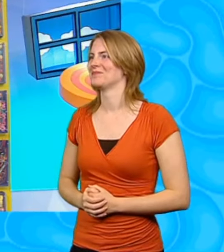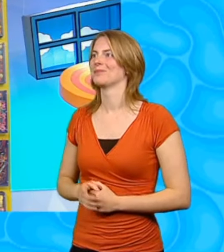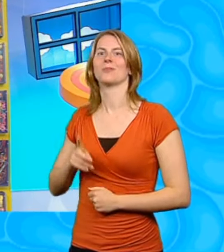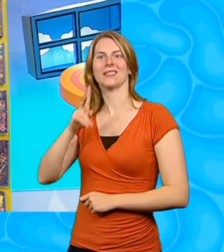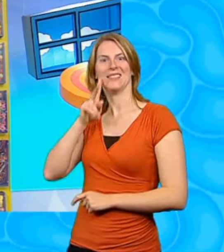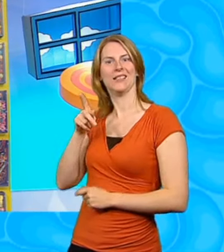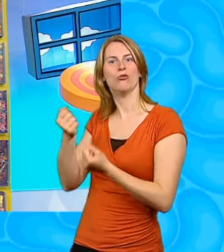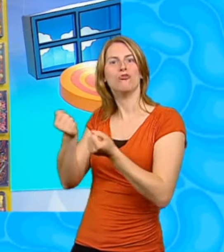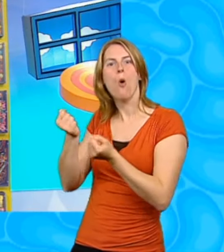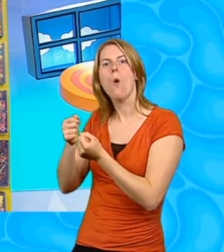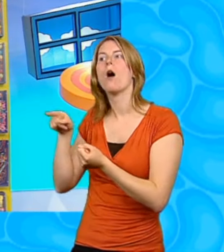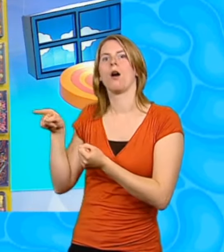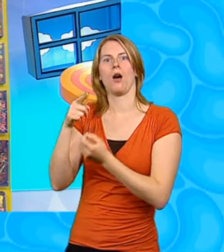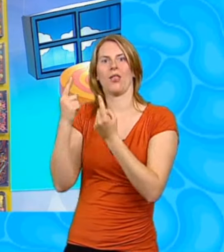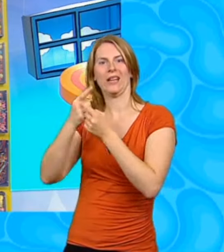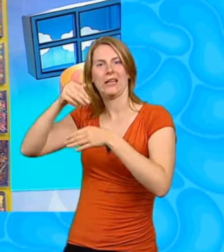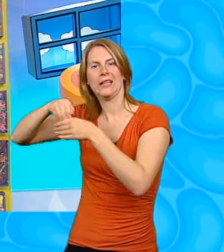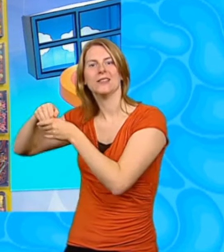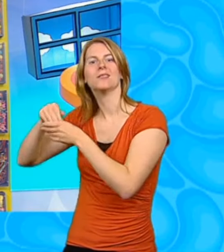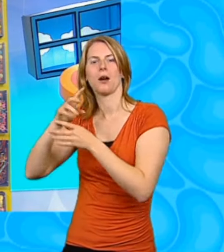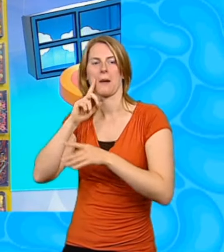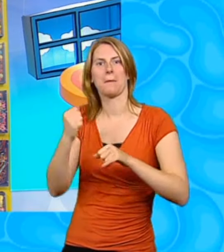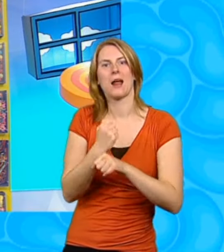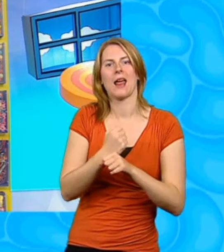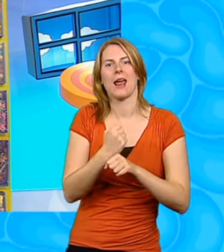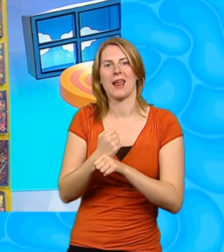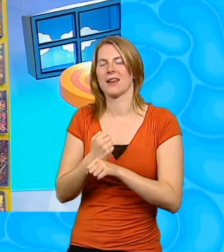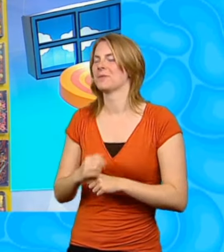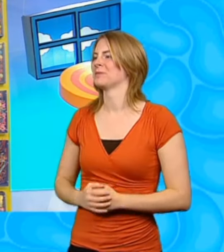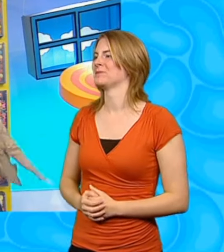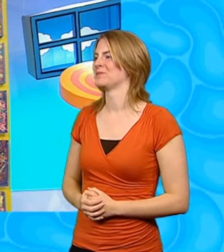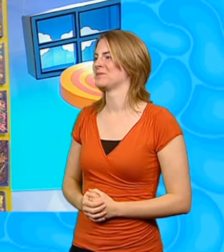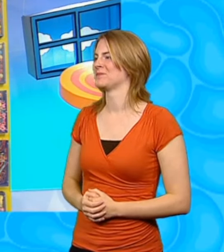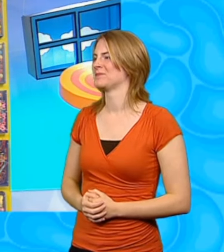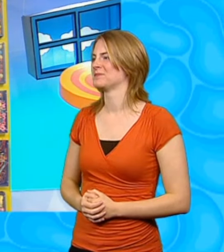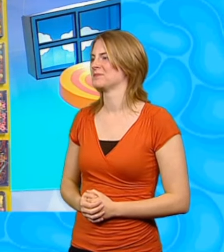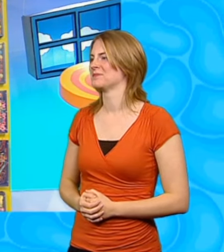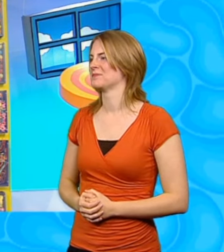The main things you need to make it are in the doodle drawers.